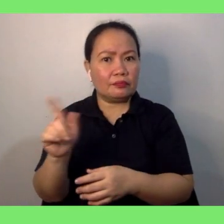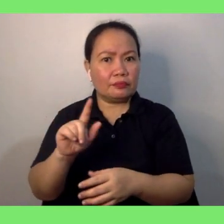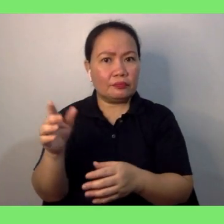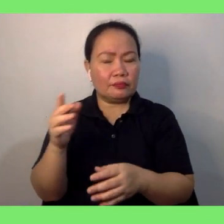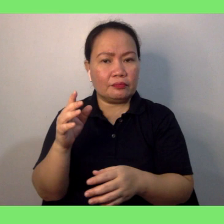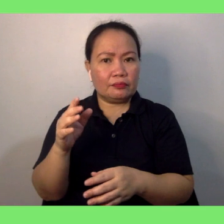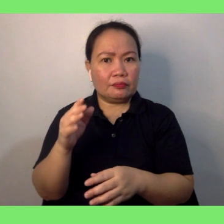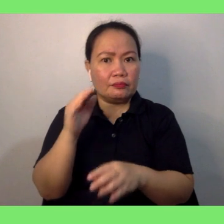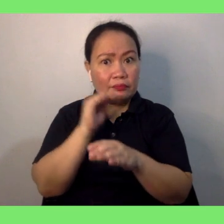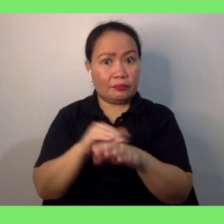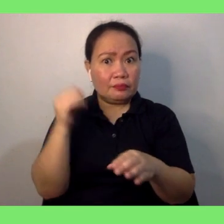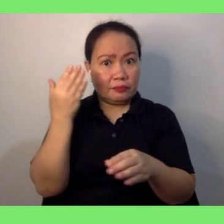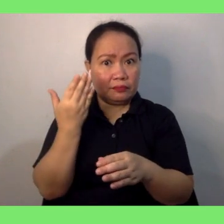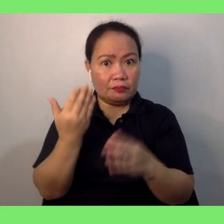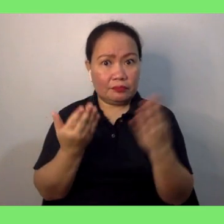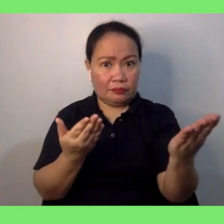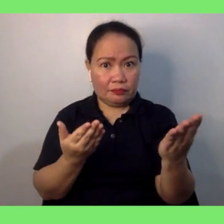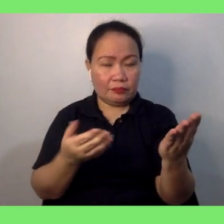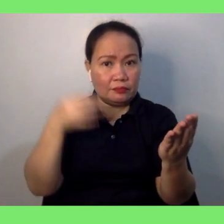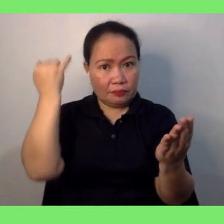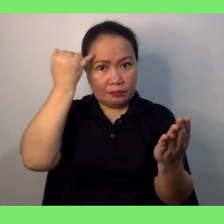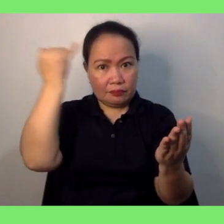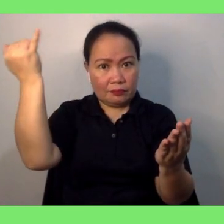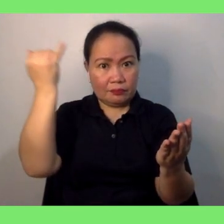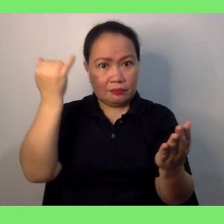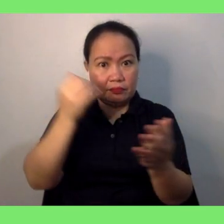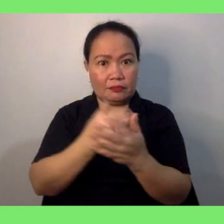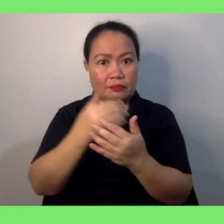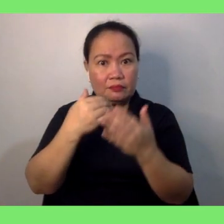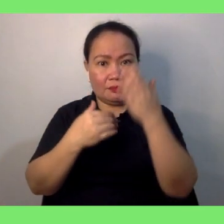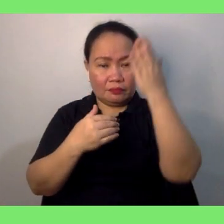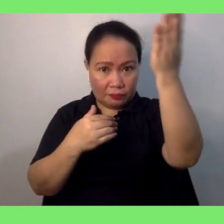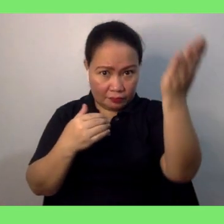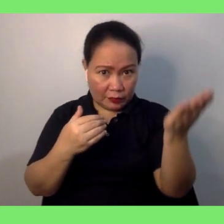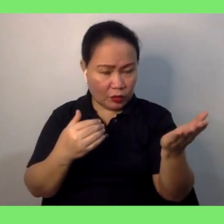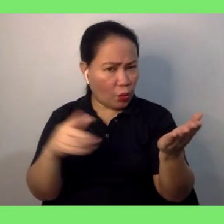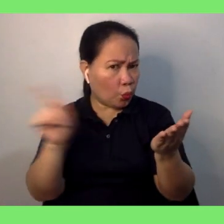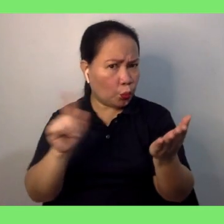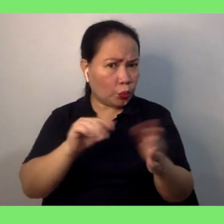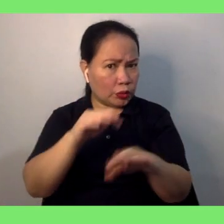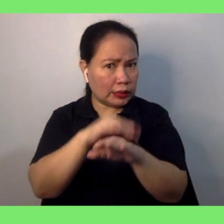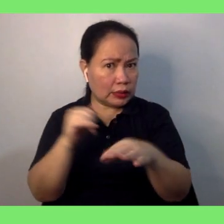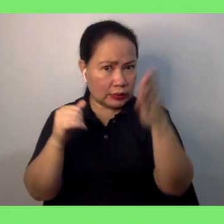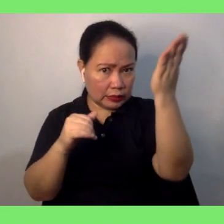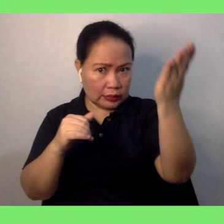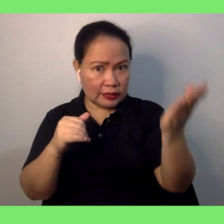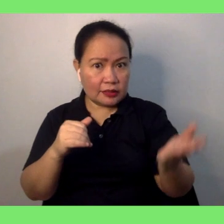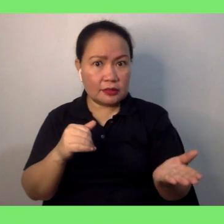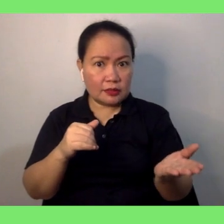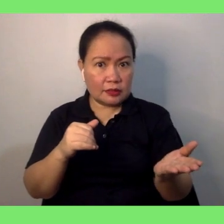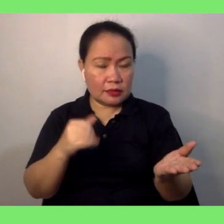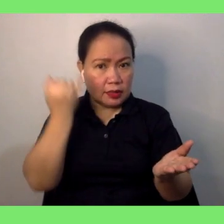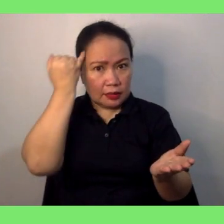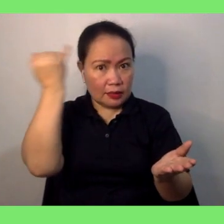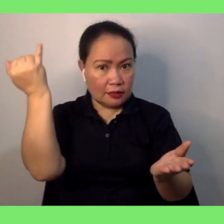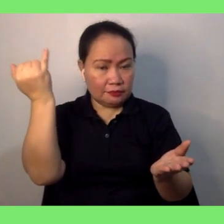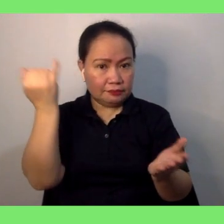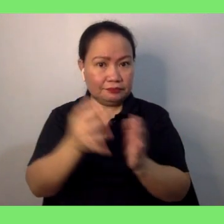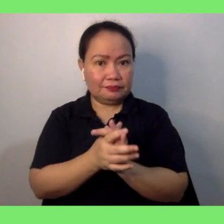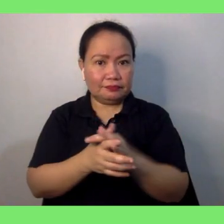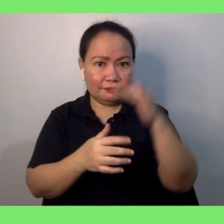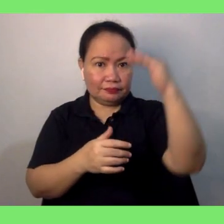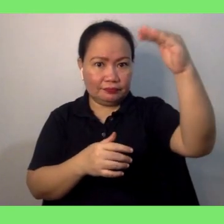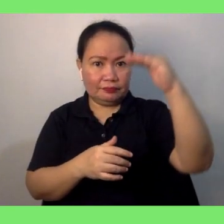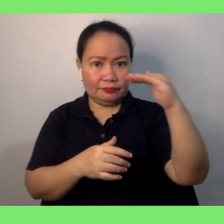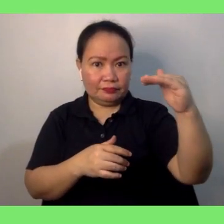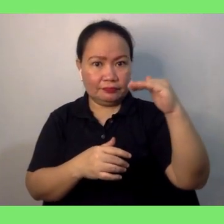call these concepts that corresponding angles are congruent, alternate interior angles are congruent,